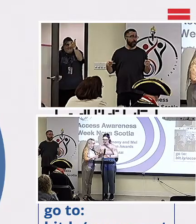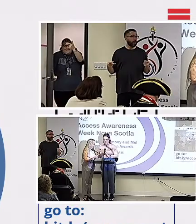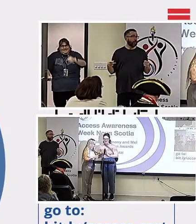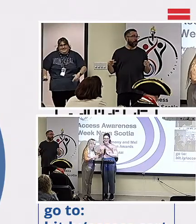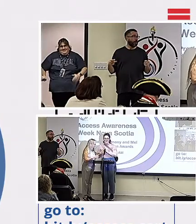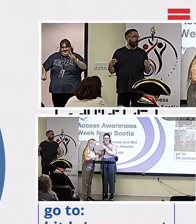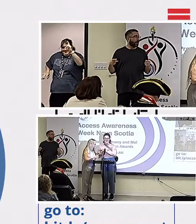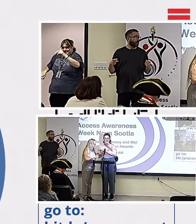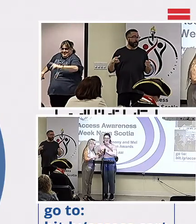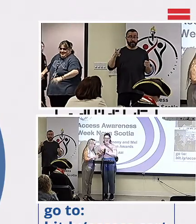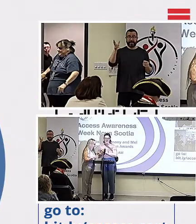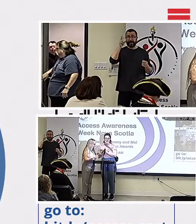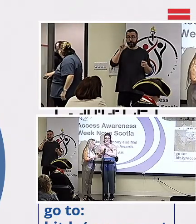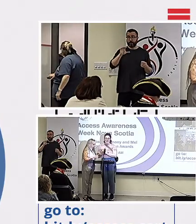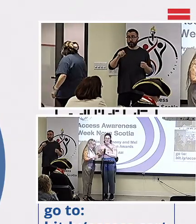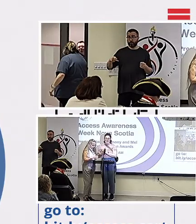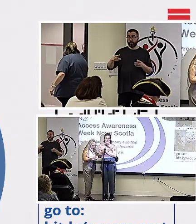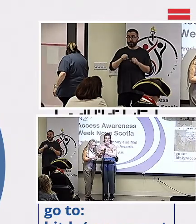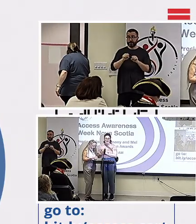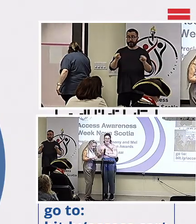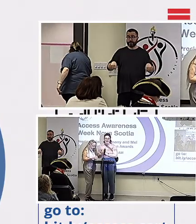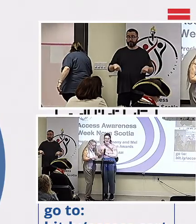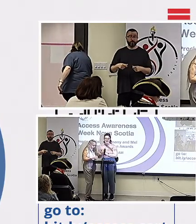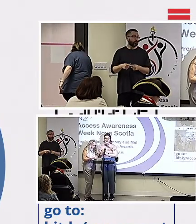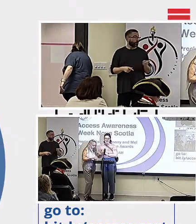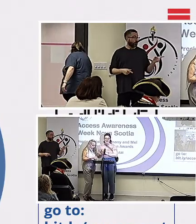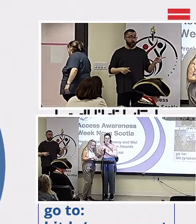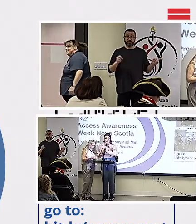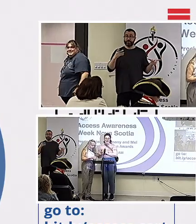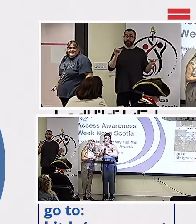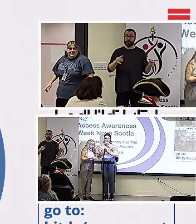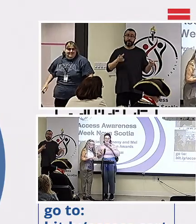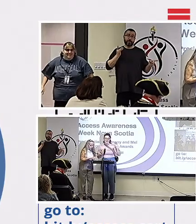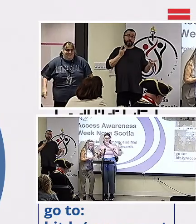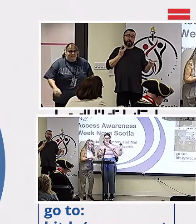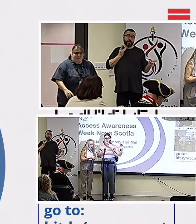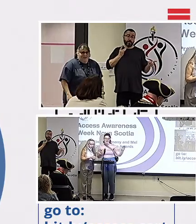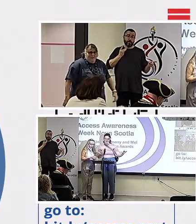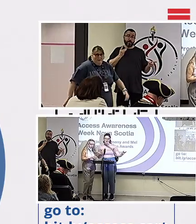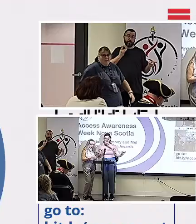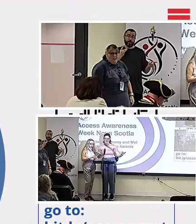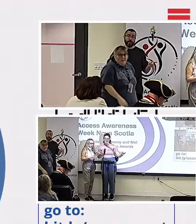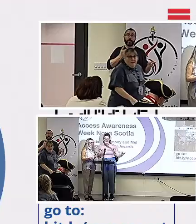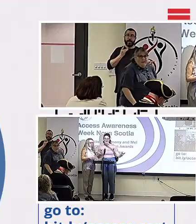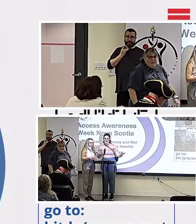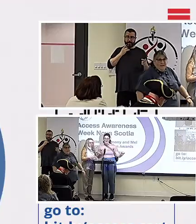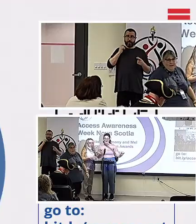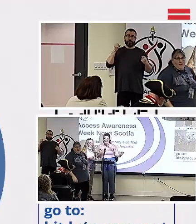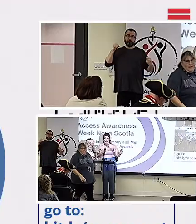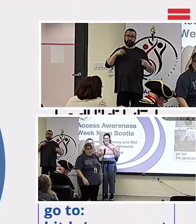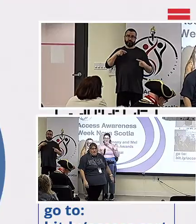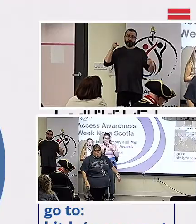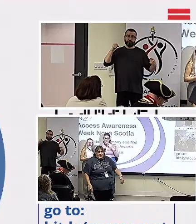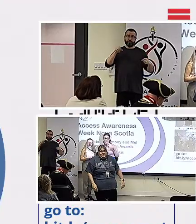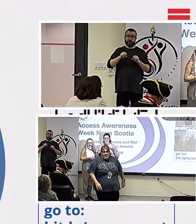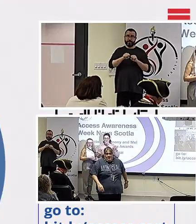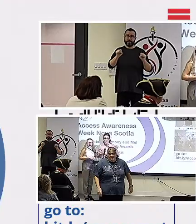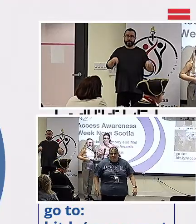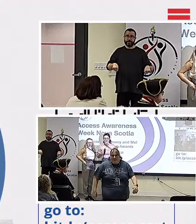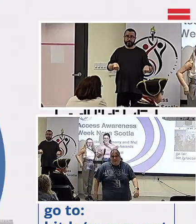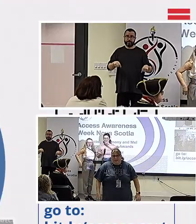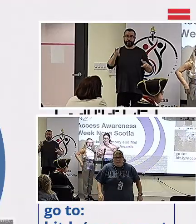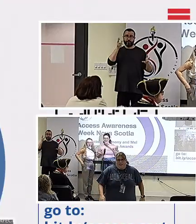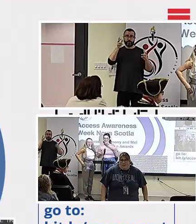And so this microphone that Sherry is wearing is the microphone to the hearing loop system. And so for